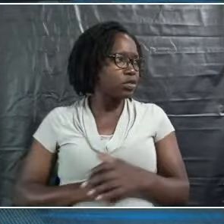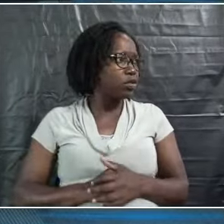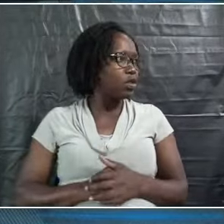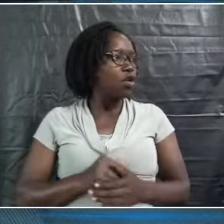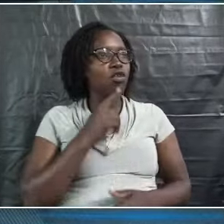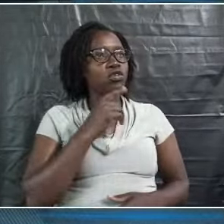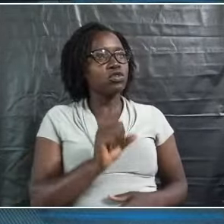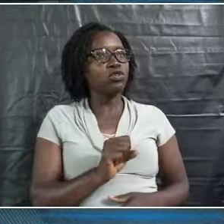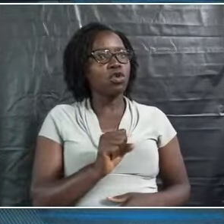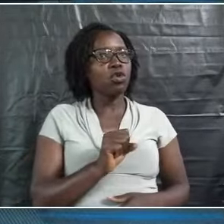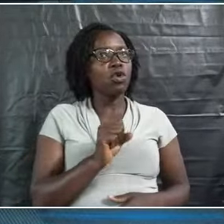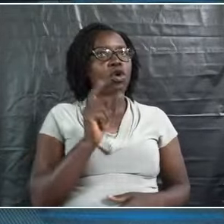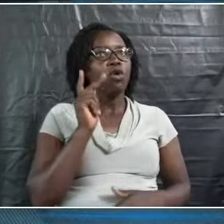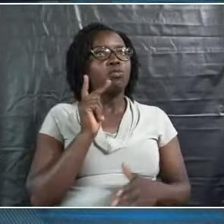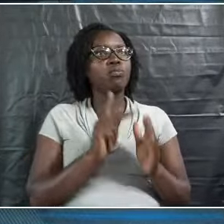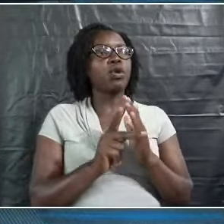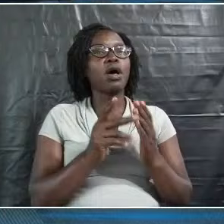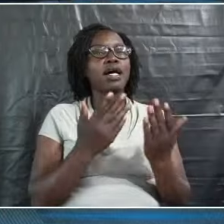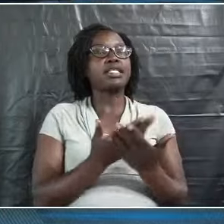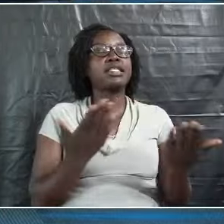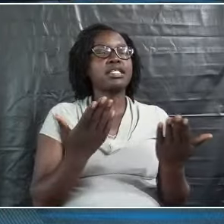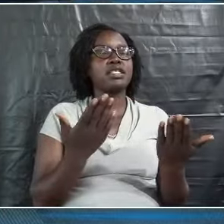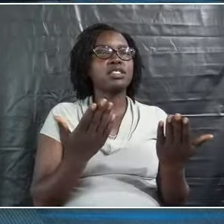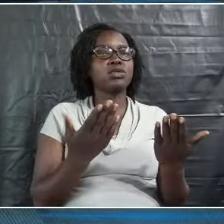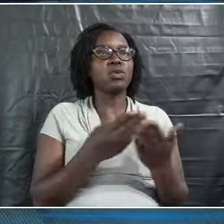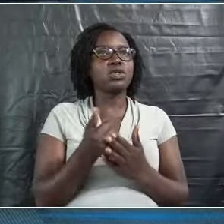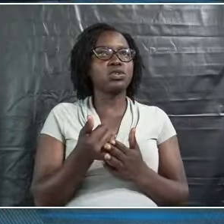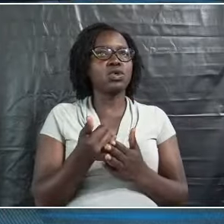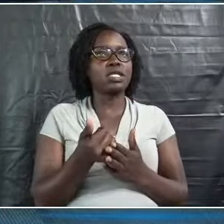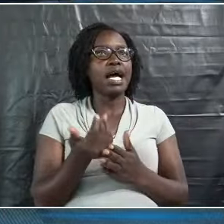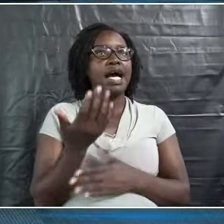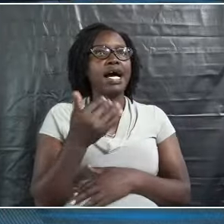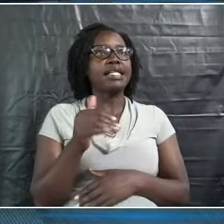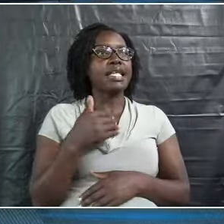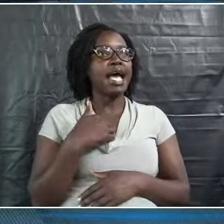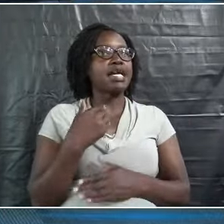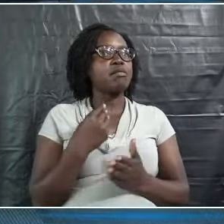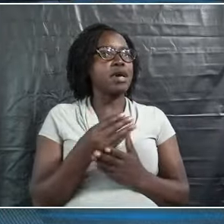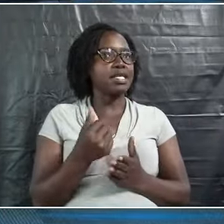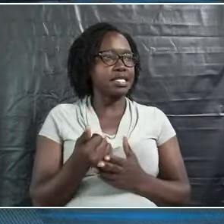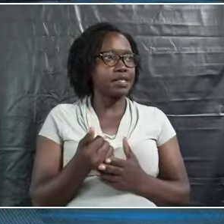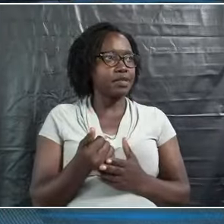So the property was sold and they had money.